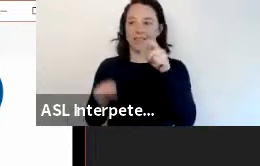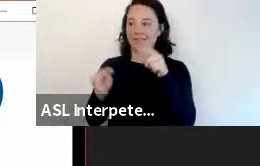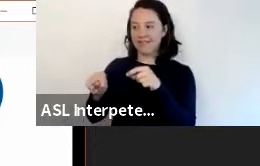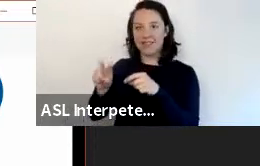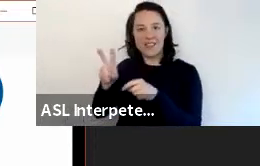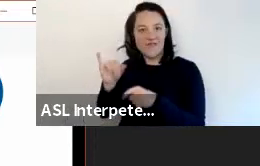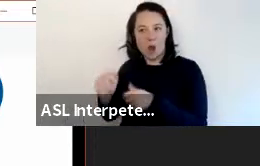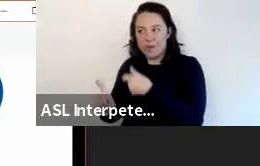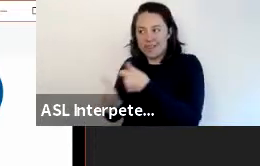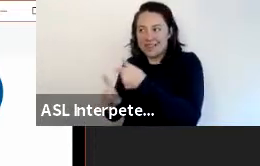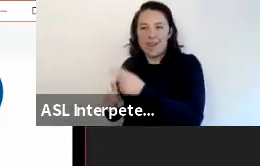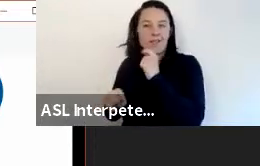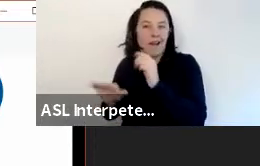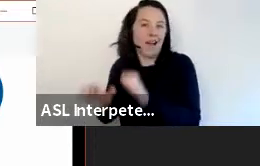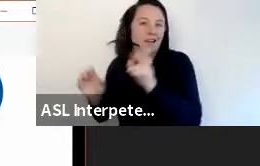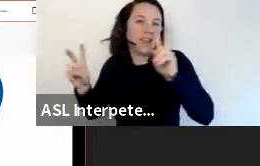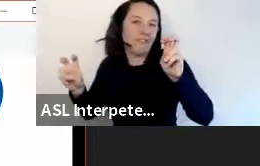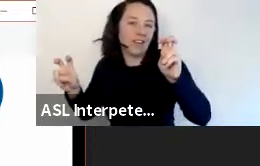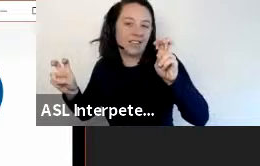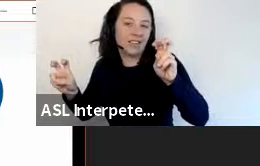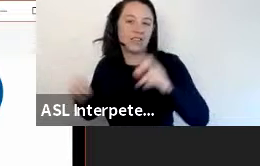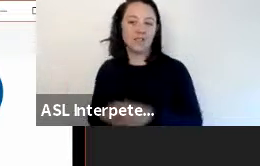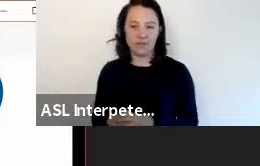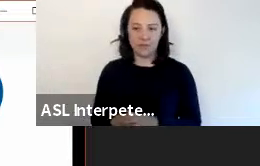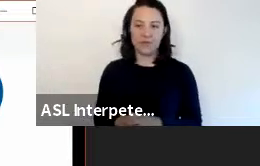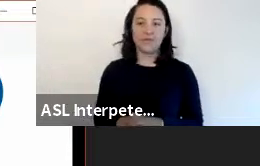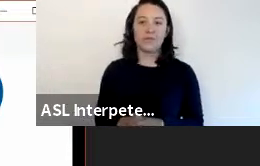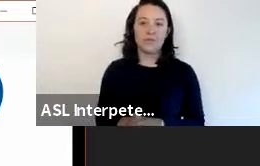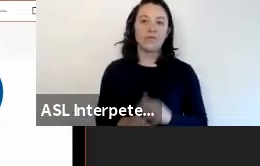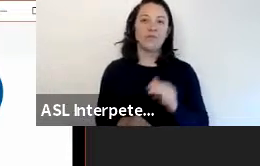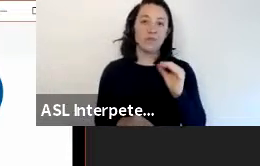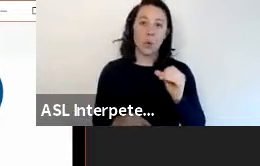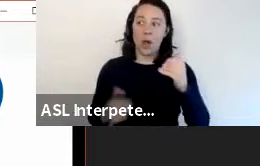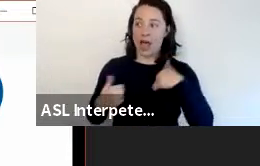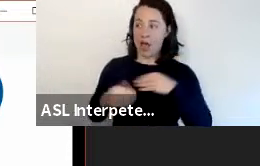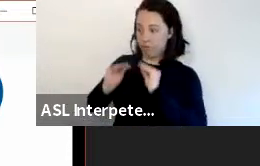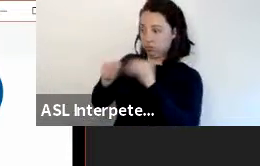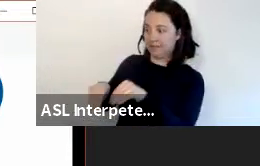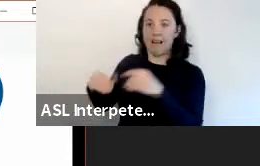So they put in the genetic material in that virus, and that's what you get in